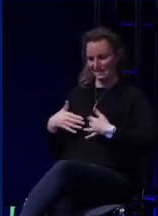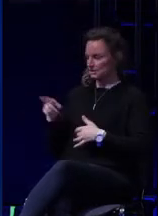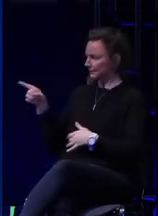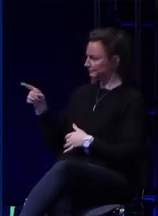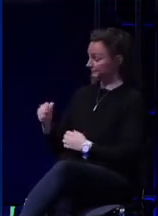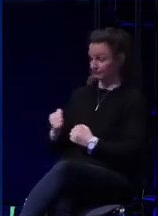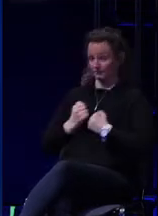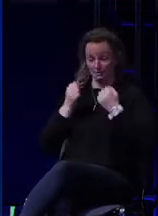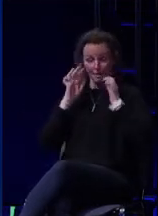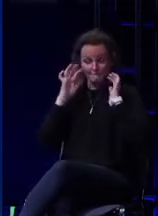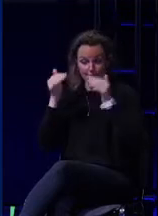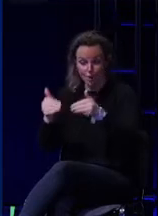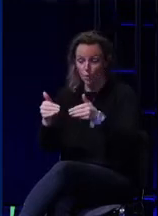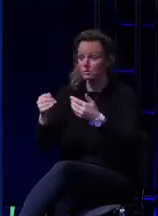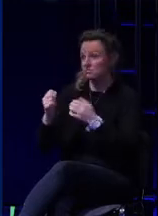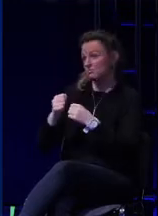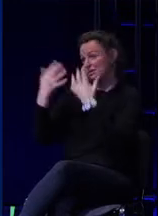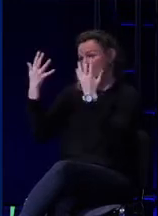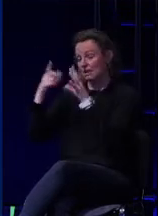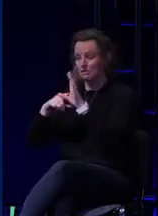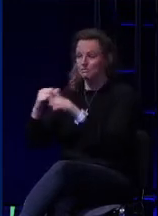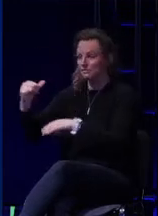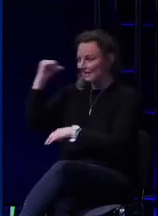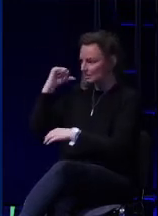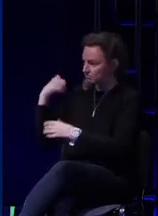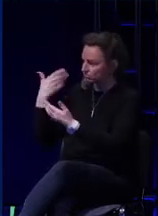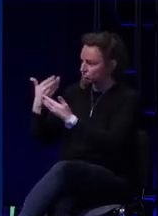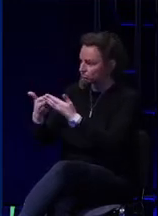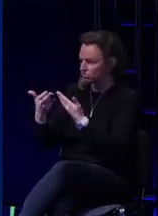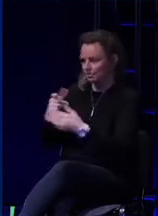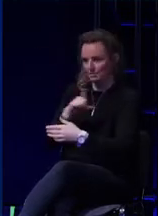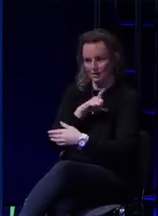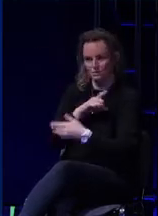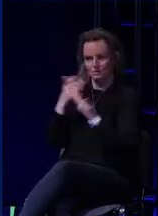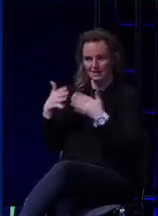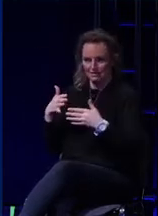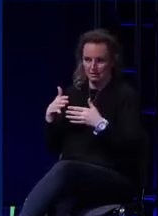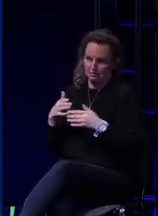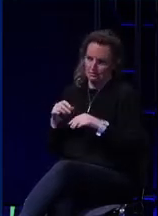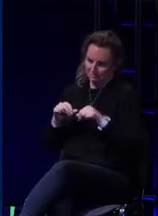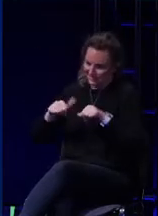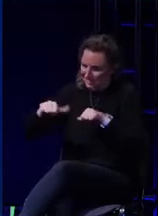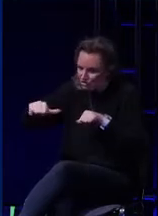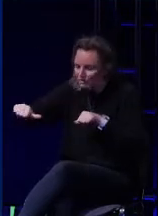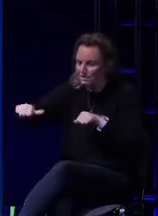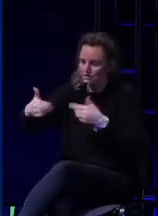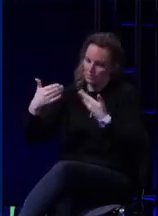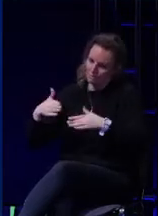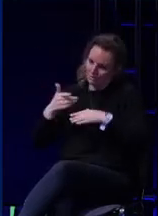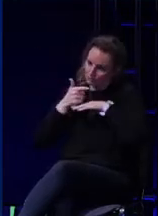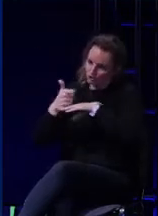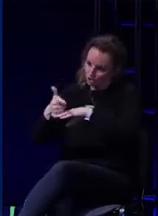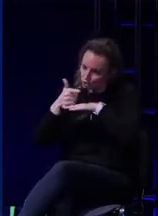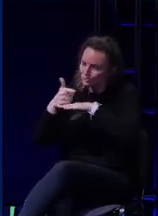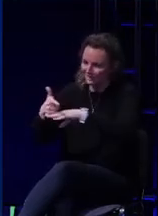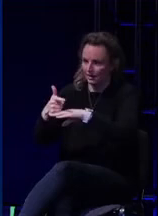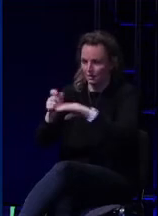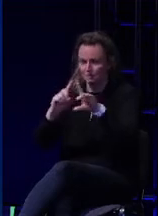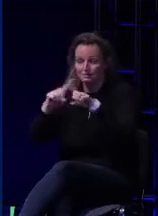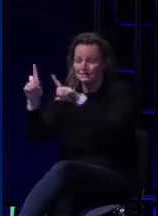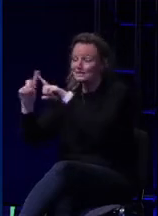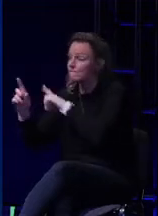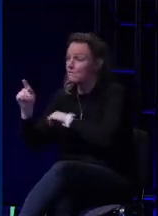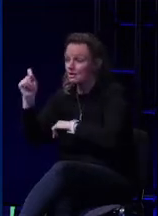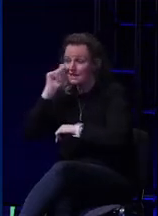of the last handful of years, because we were shooting this was on C-series Panavision lenses that were pretty wonky,